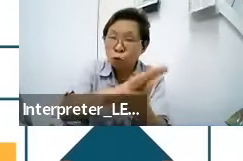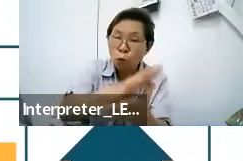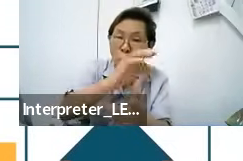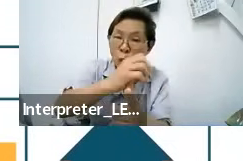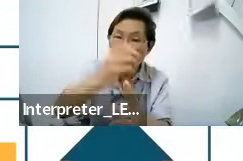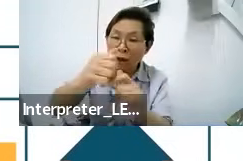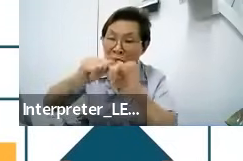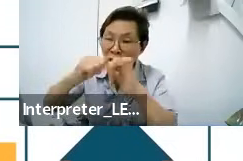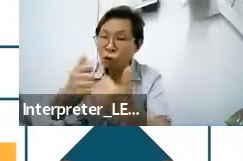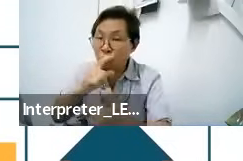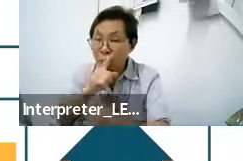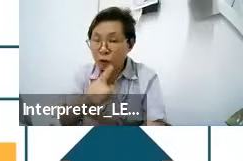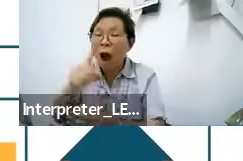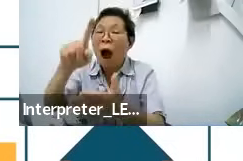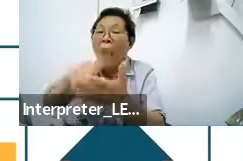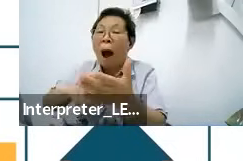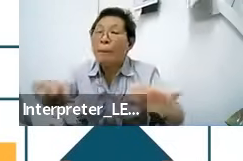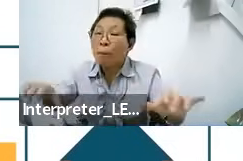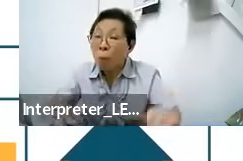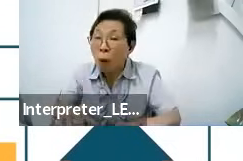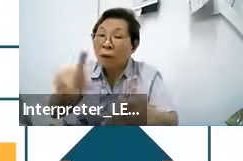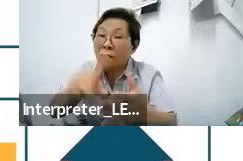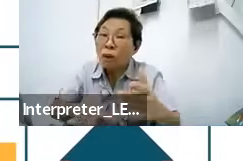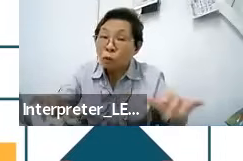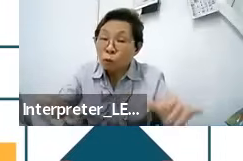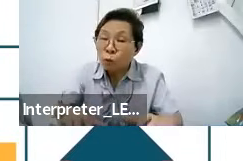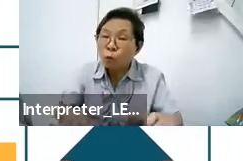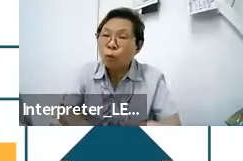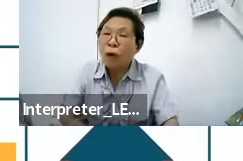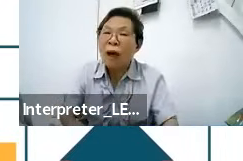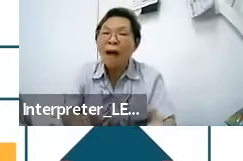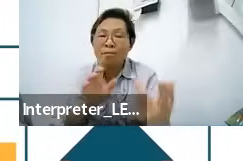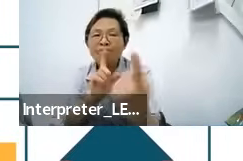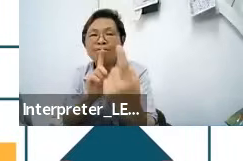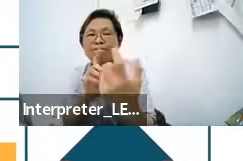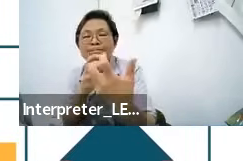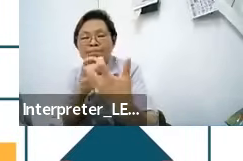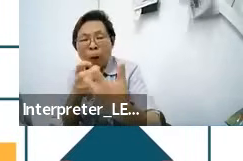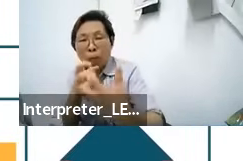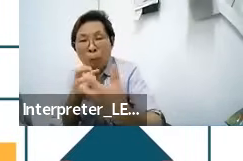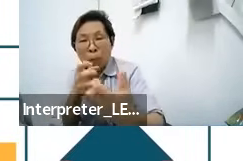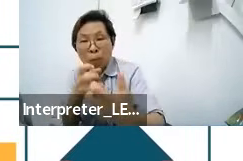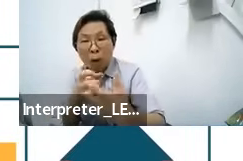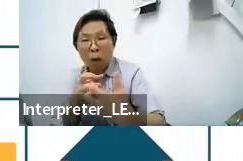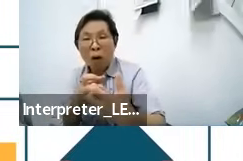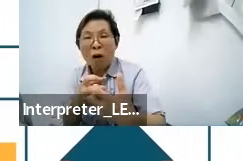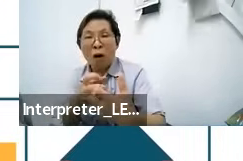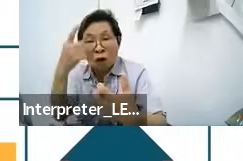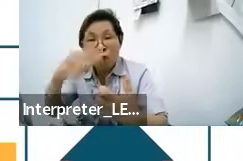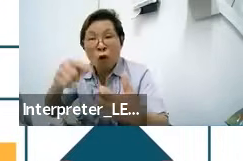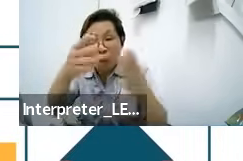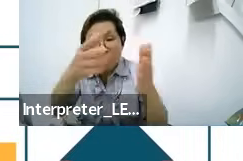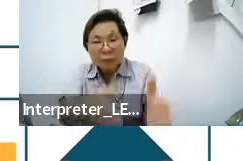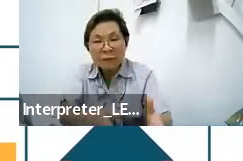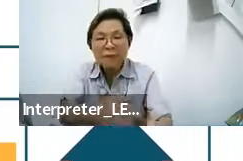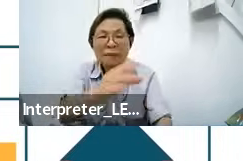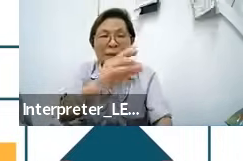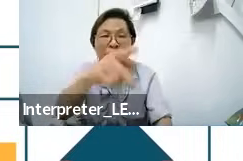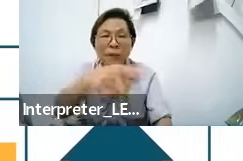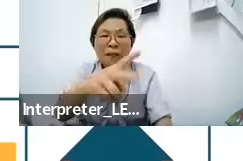what they do is met the needs of persons with disabilities